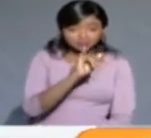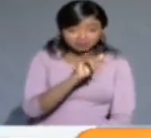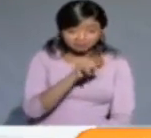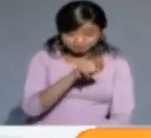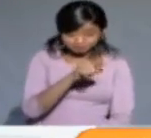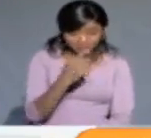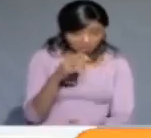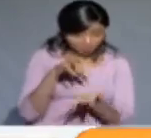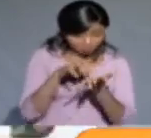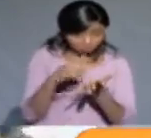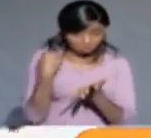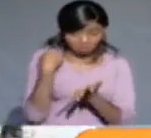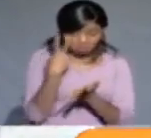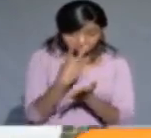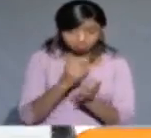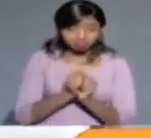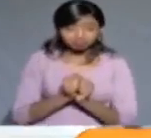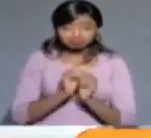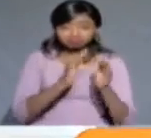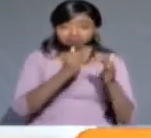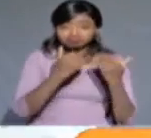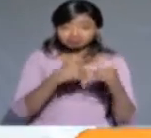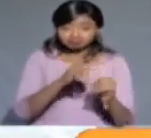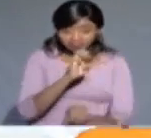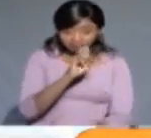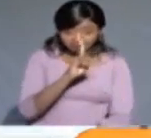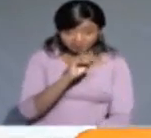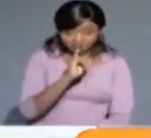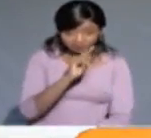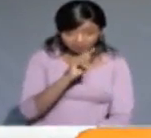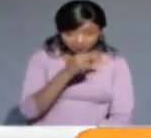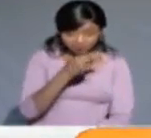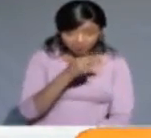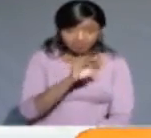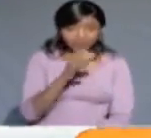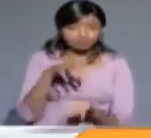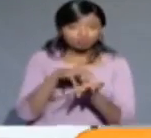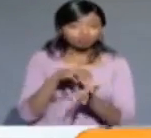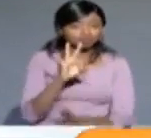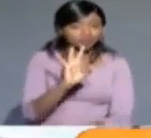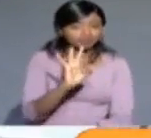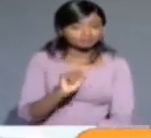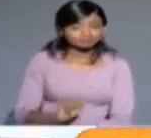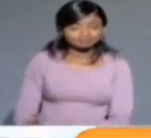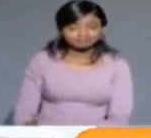minutes 4.01 seconds. Edith Chelimo came in a distant third.